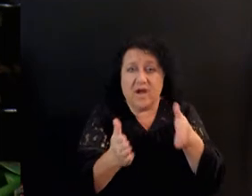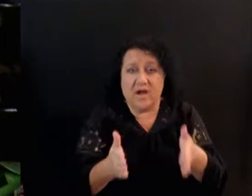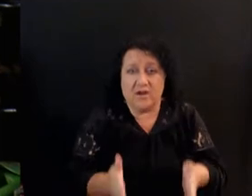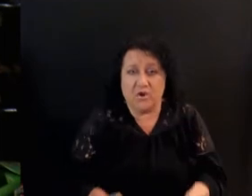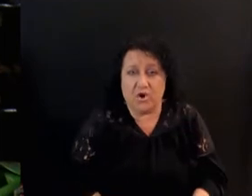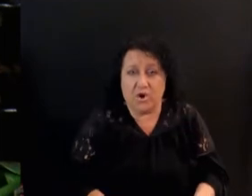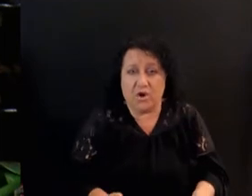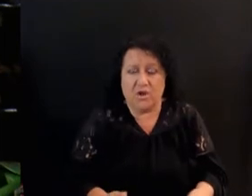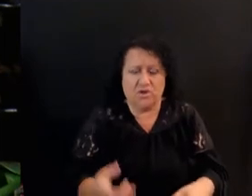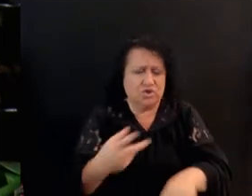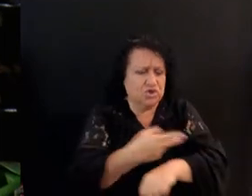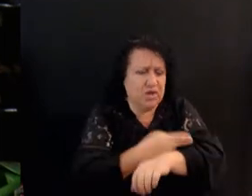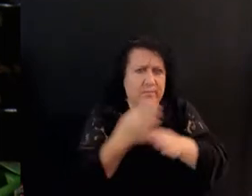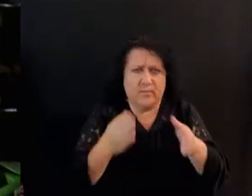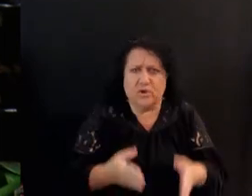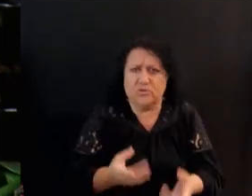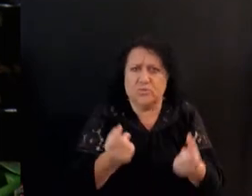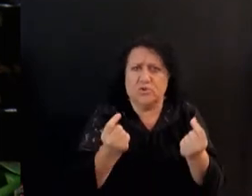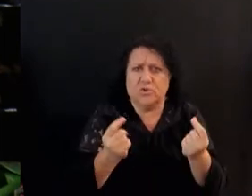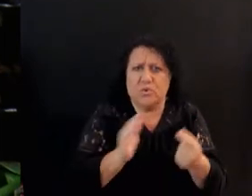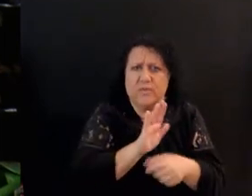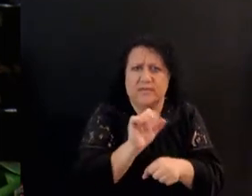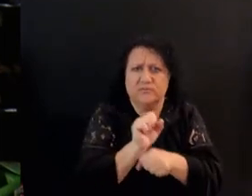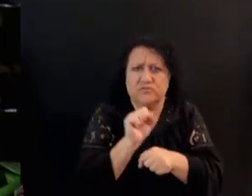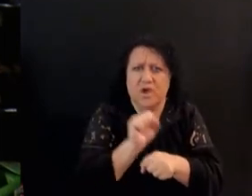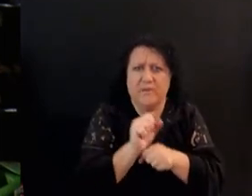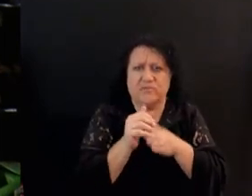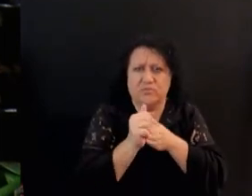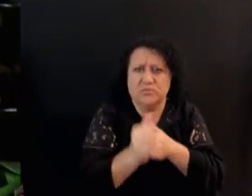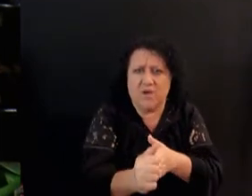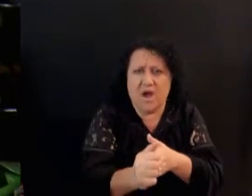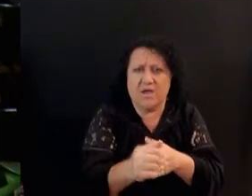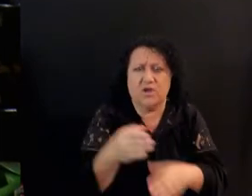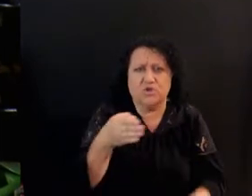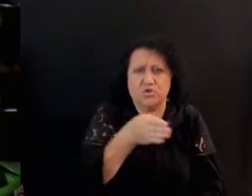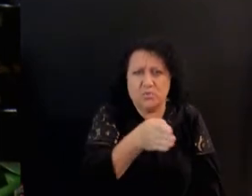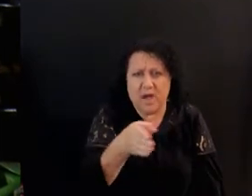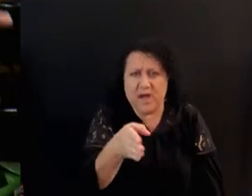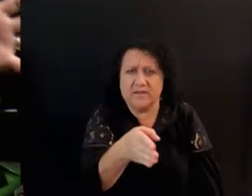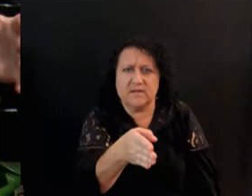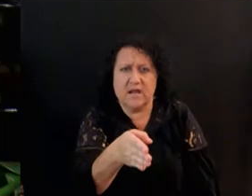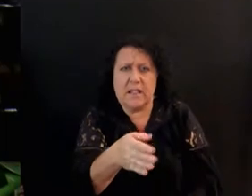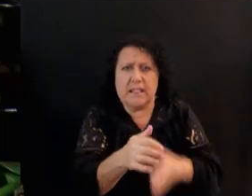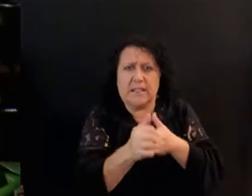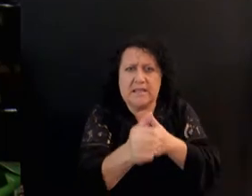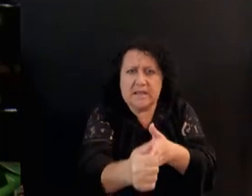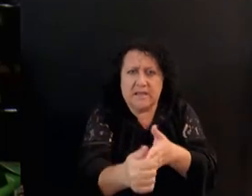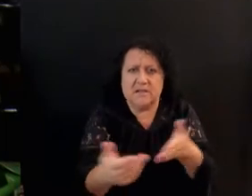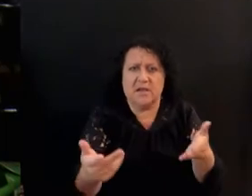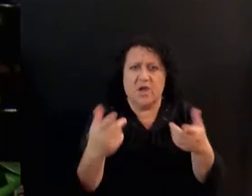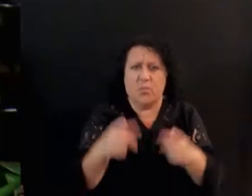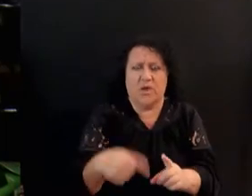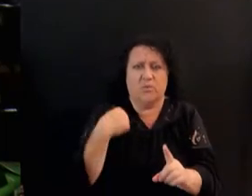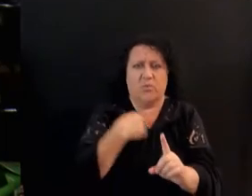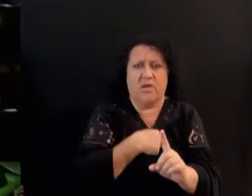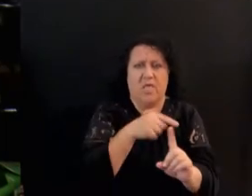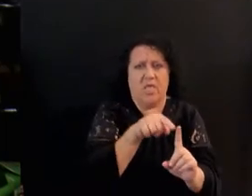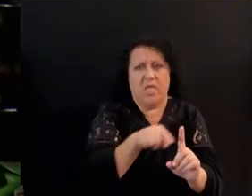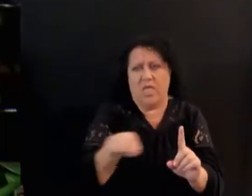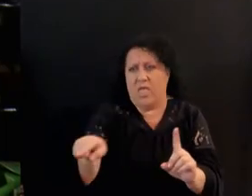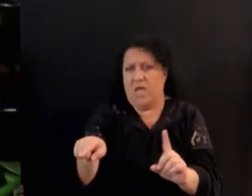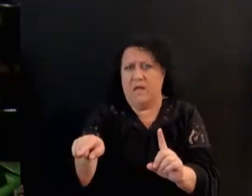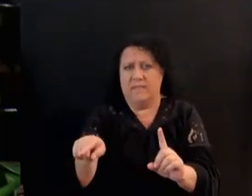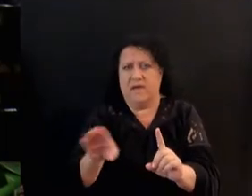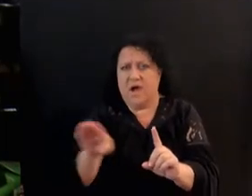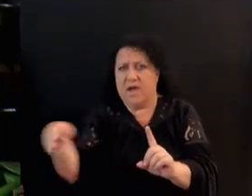They guide and they direct and they lead. And when we stray and we get off course, they bring us back to where we are meant to go,